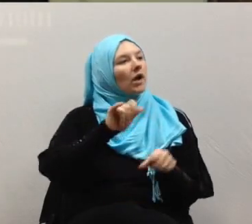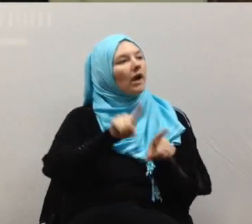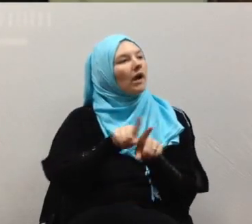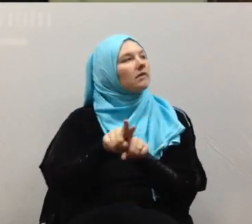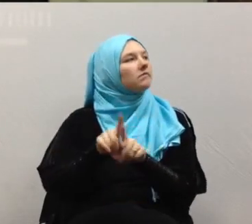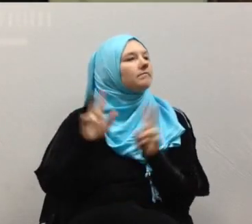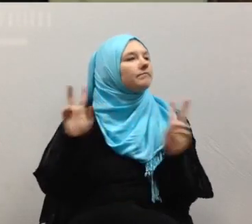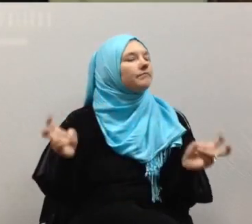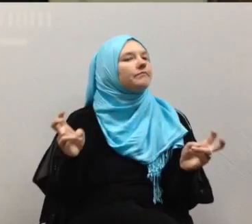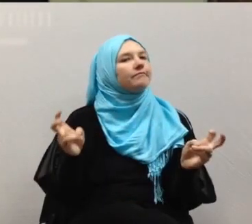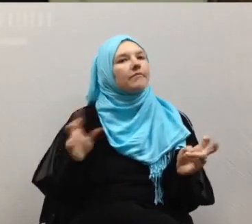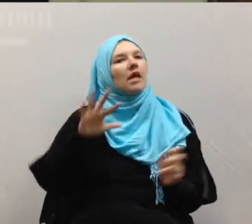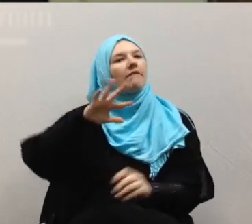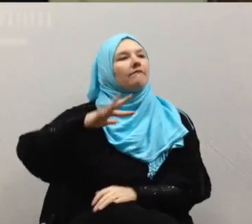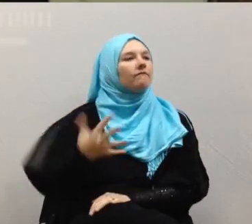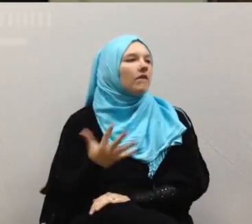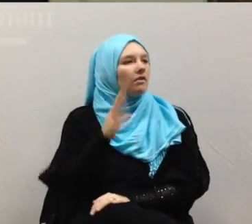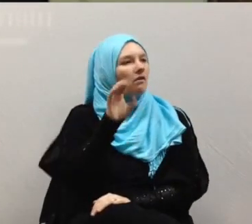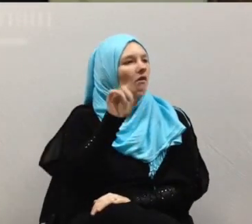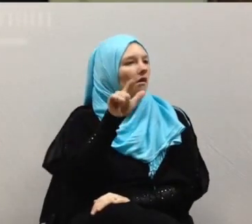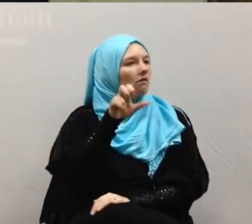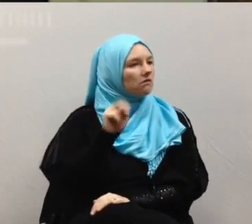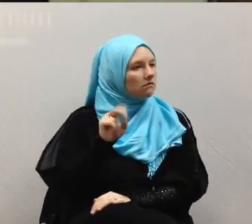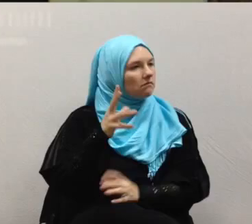of Medina, and they were